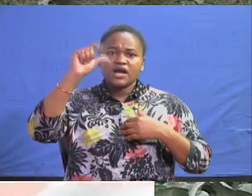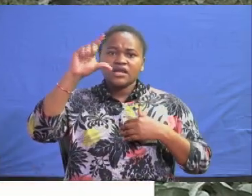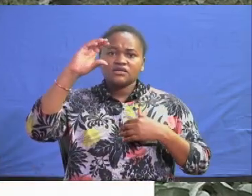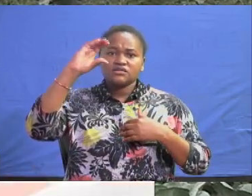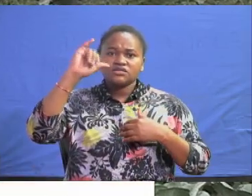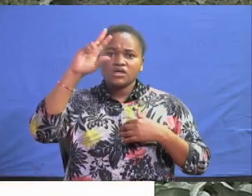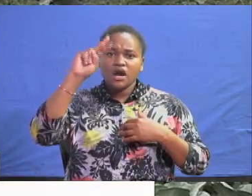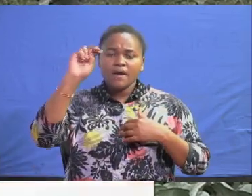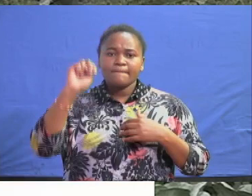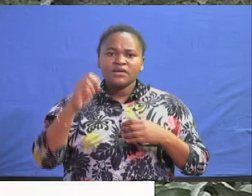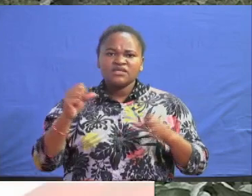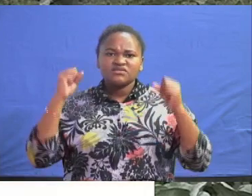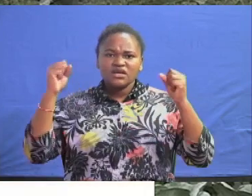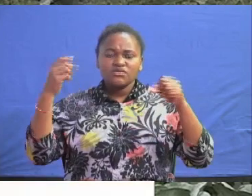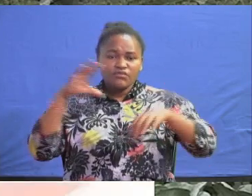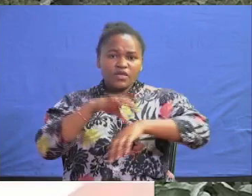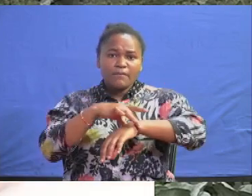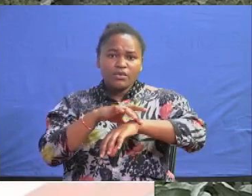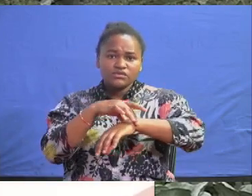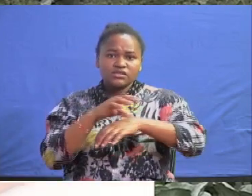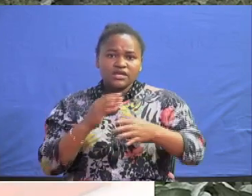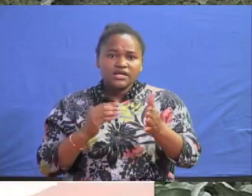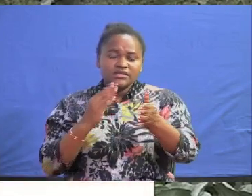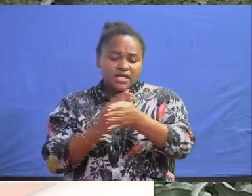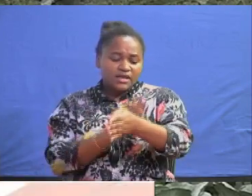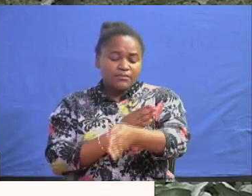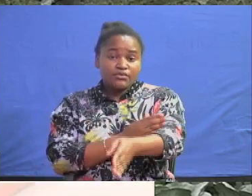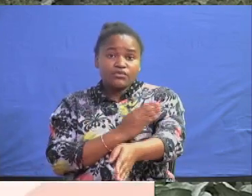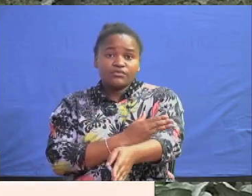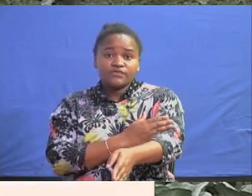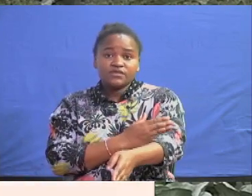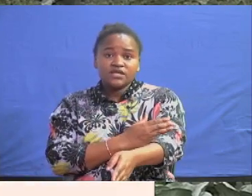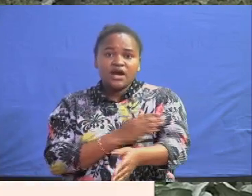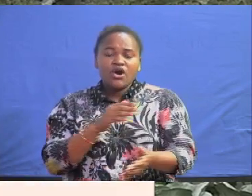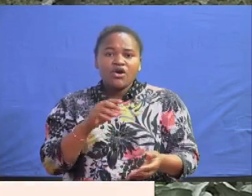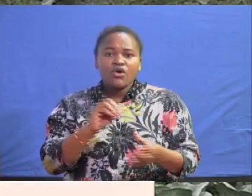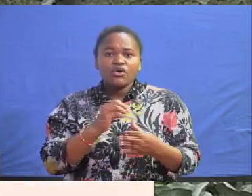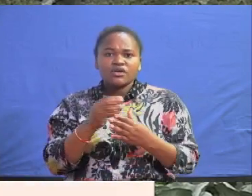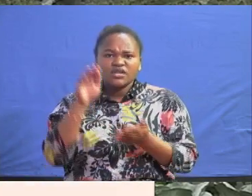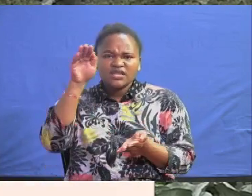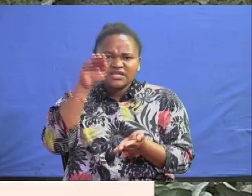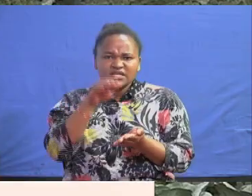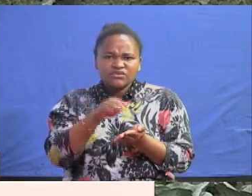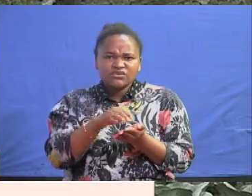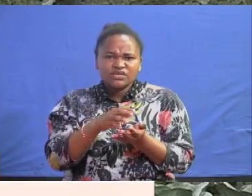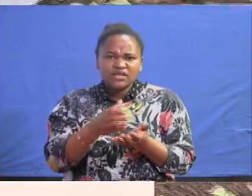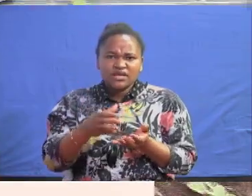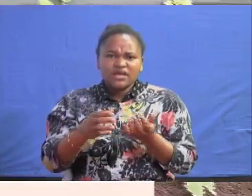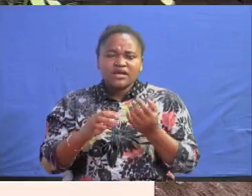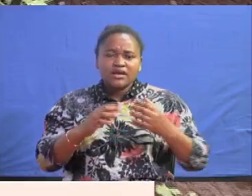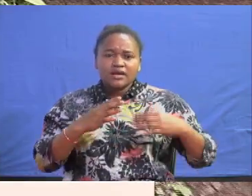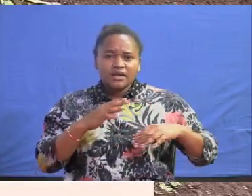hence strengthening of the bones. It improves it reduces inflammation, hence having a healthier